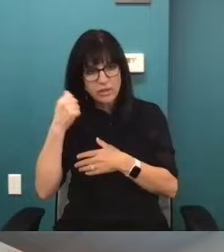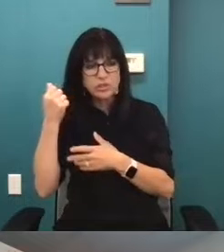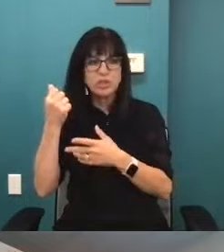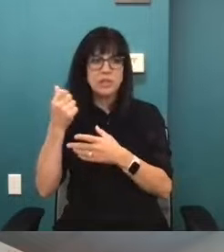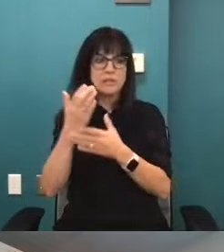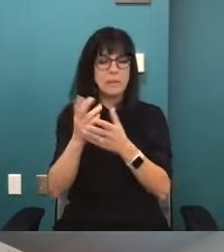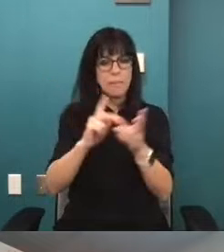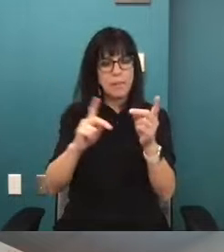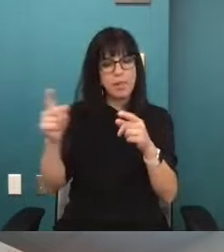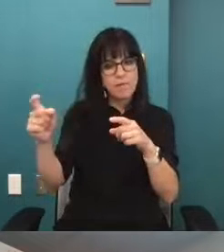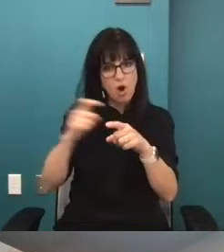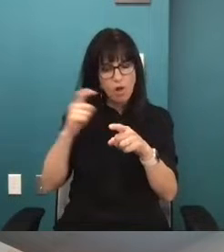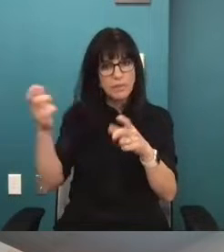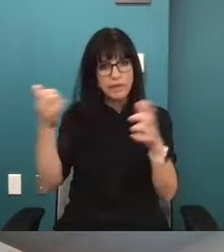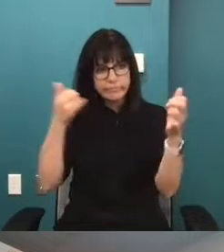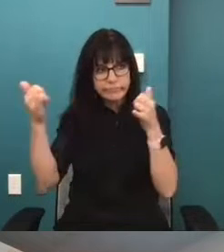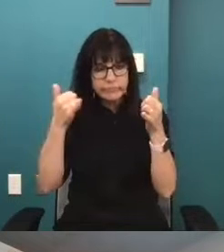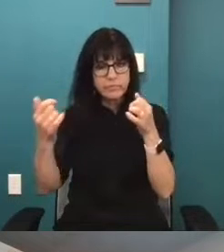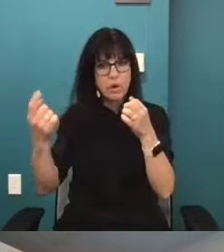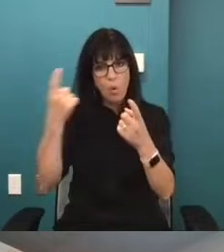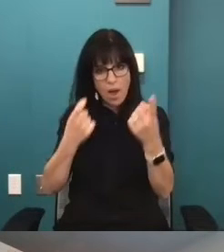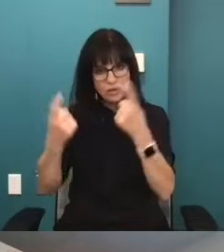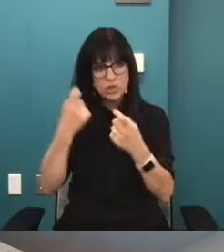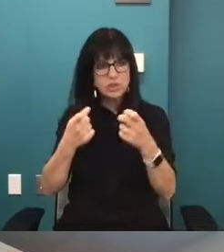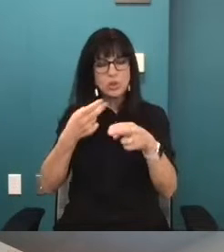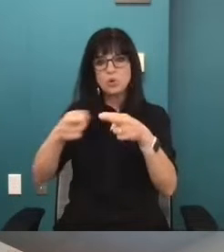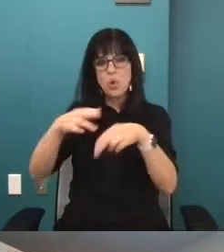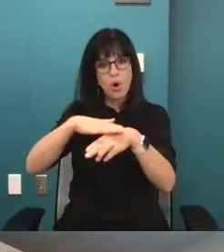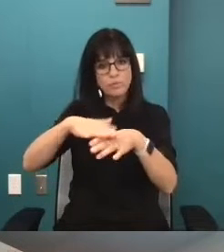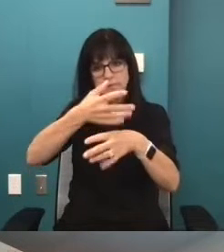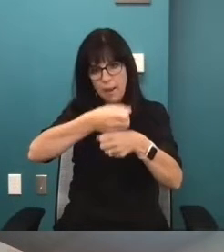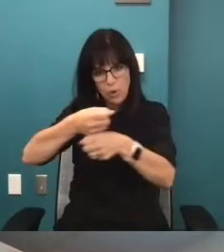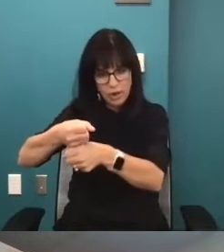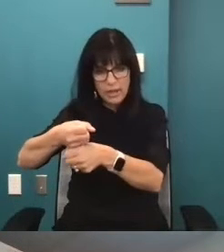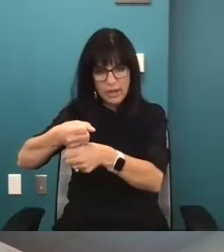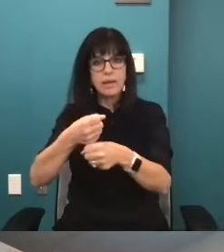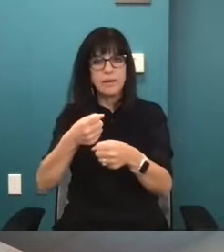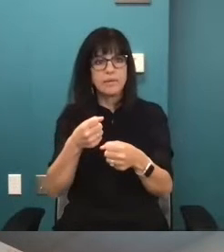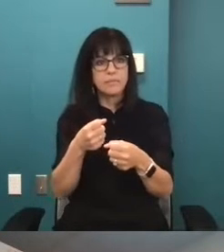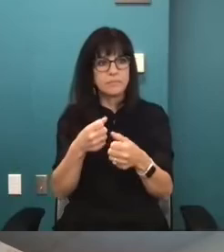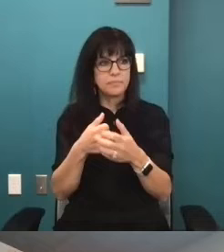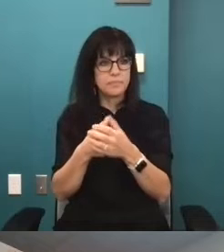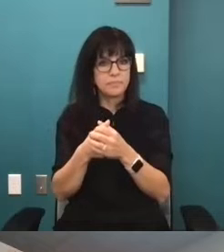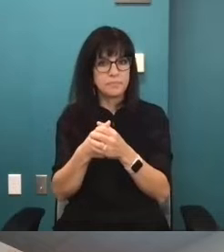this. And so we're just going to do a short summary. Next.